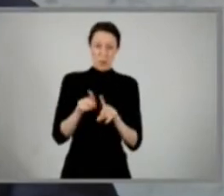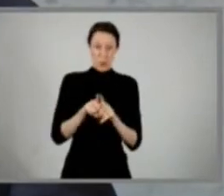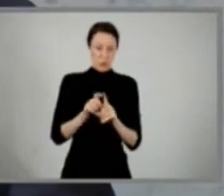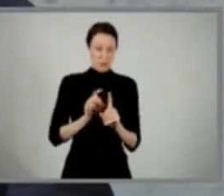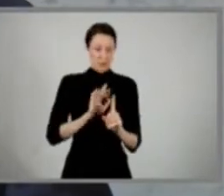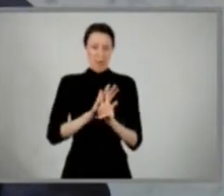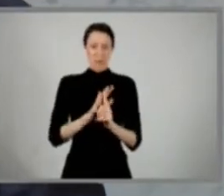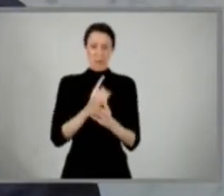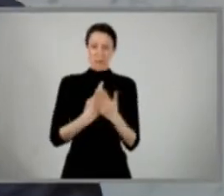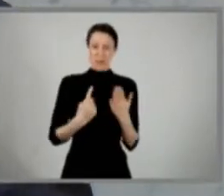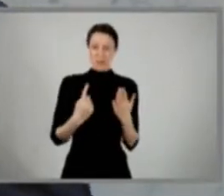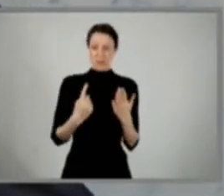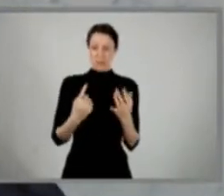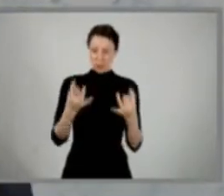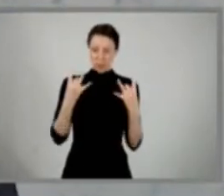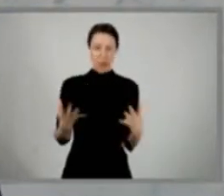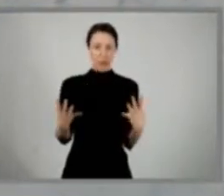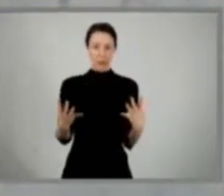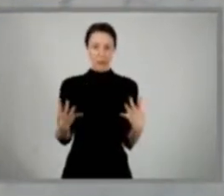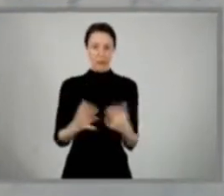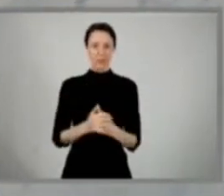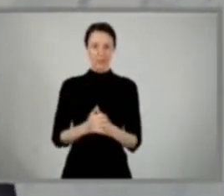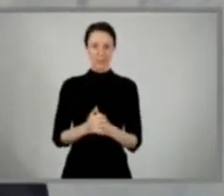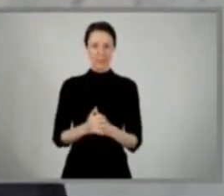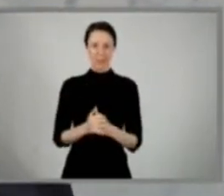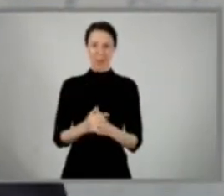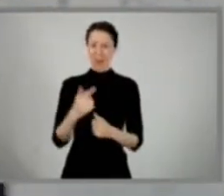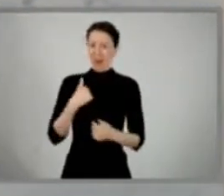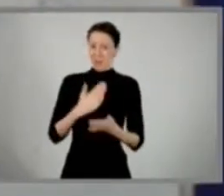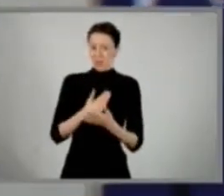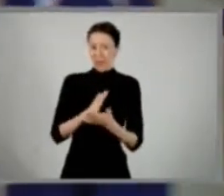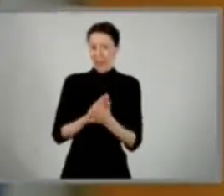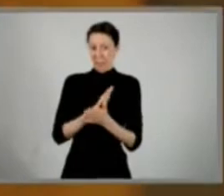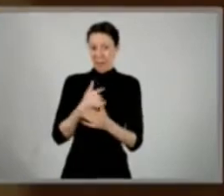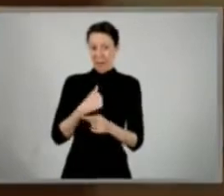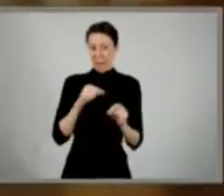but a good place, somewhere I'm certainly happy to be.